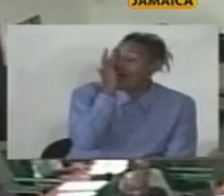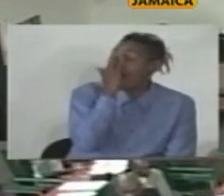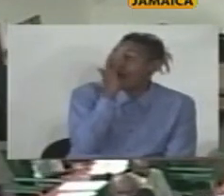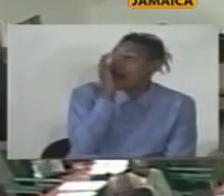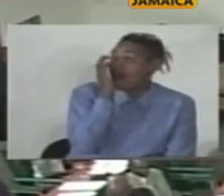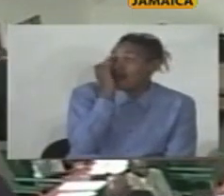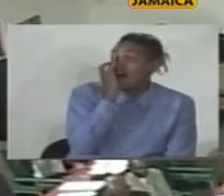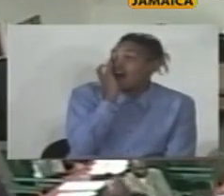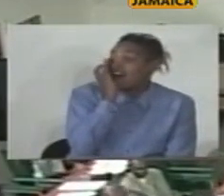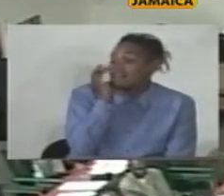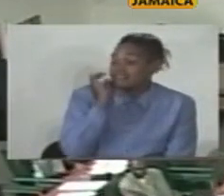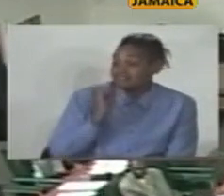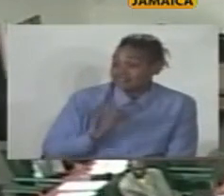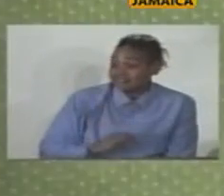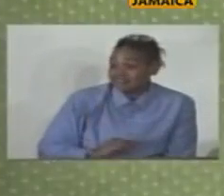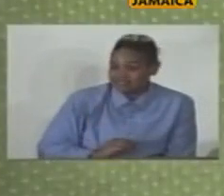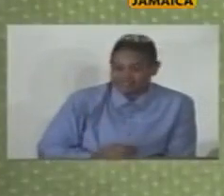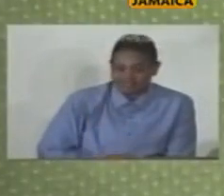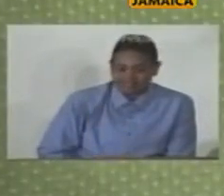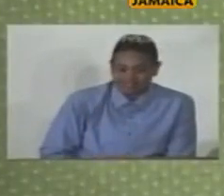Order, please.